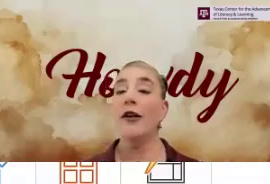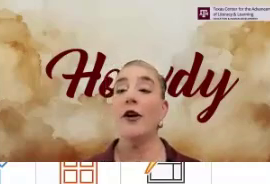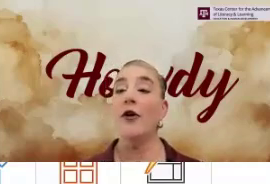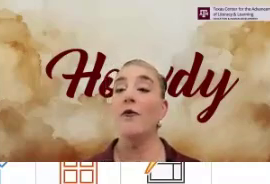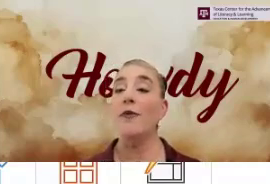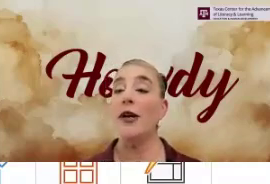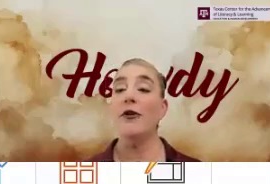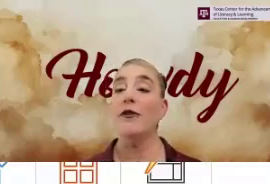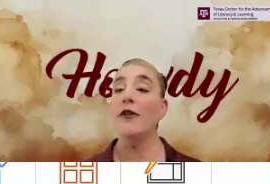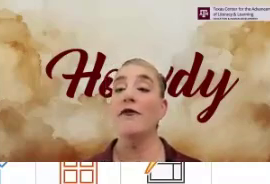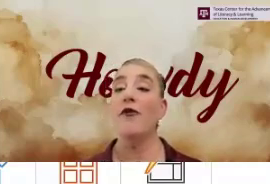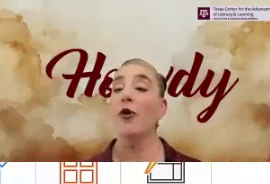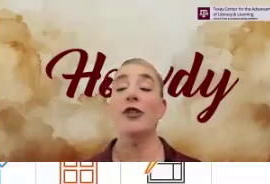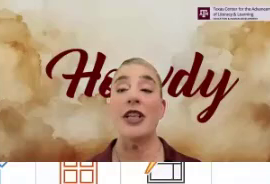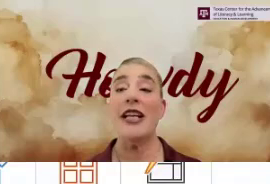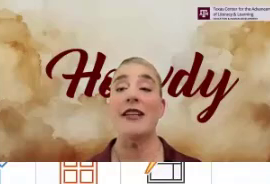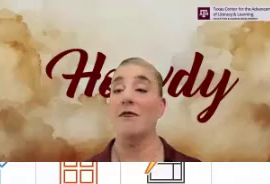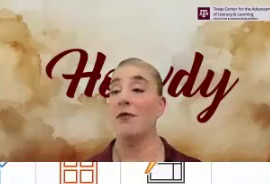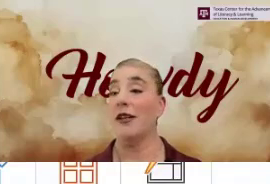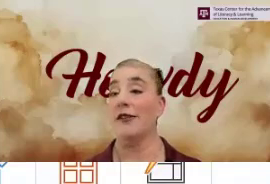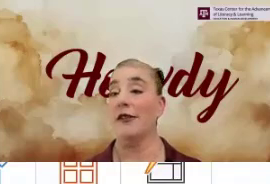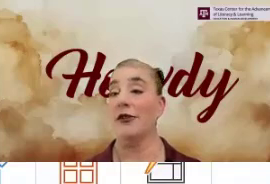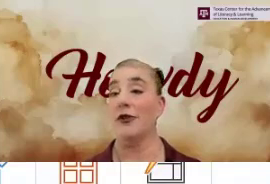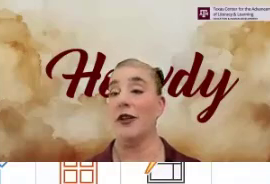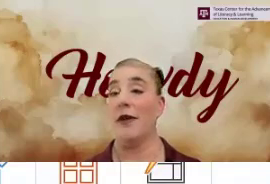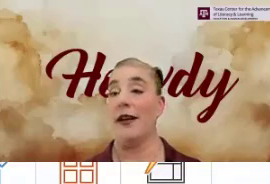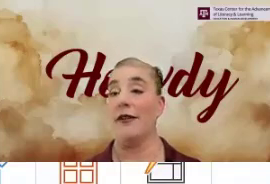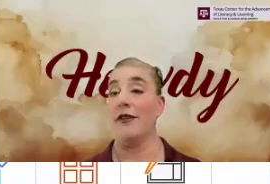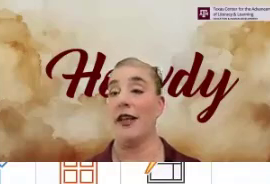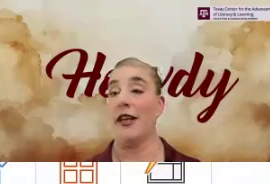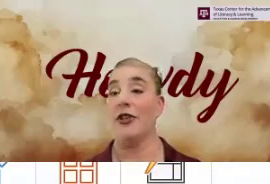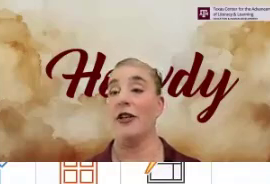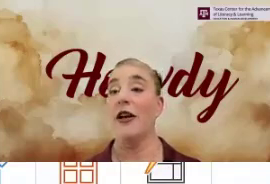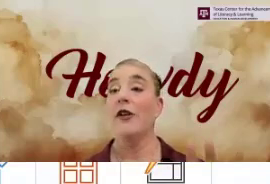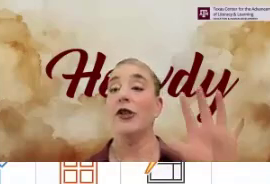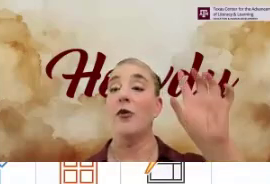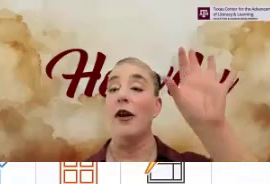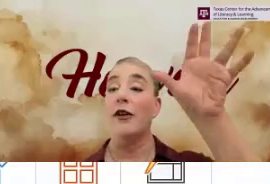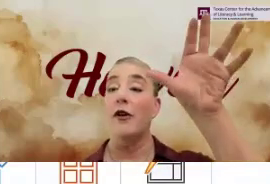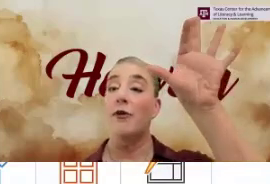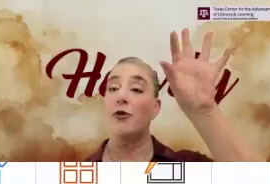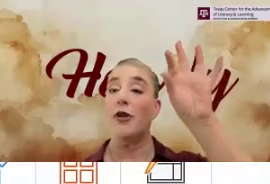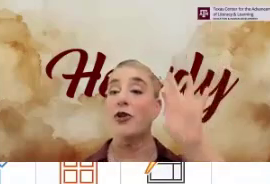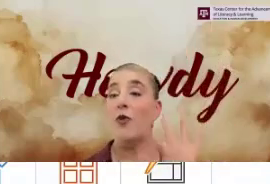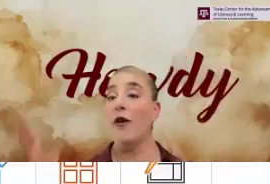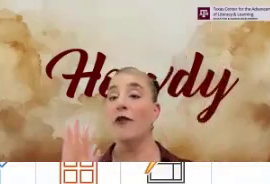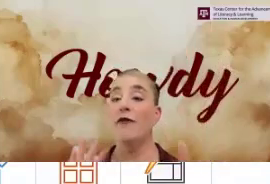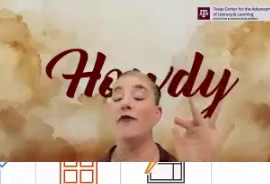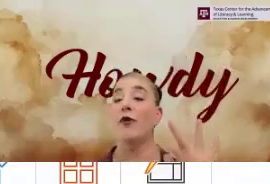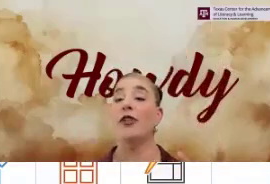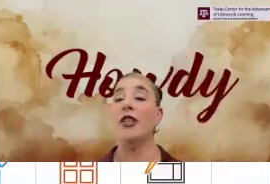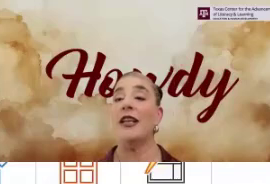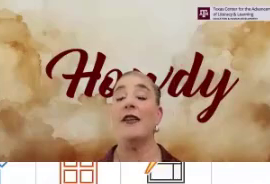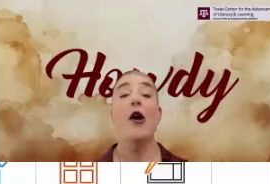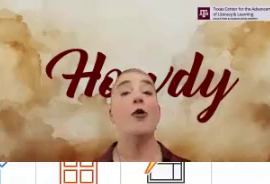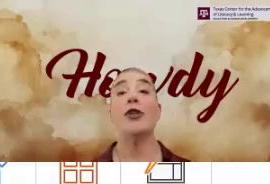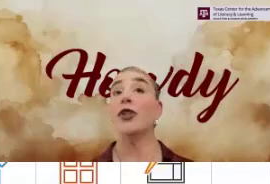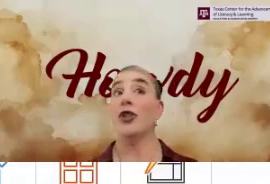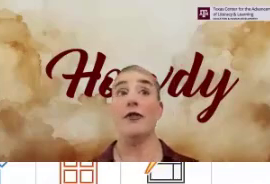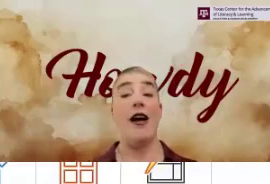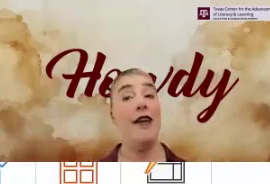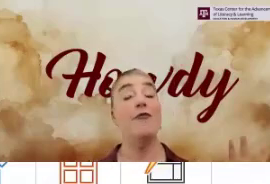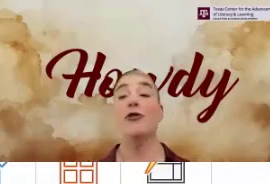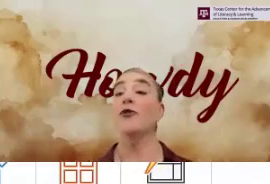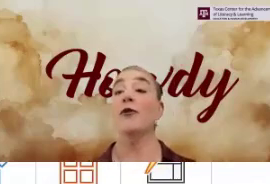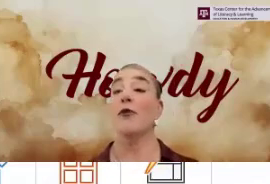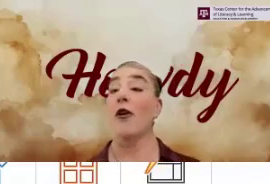really don't want to go bigger than 14 because of screen magnification. So you want to go between 12 and 14,